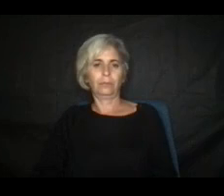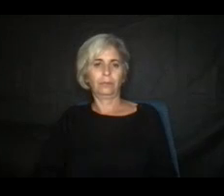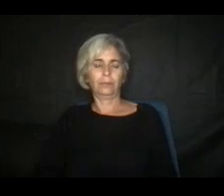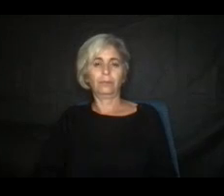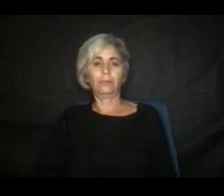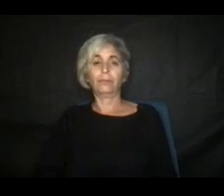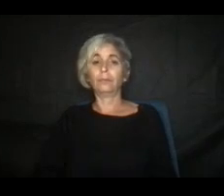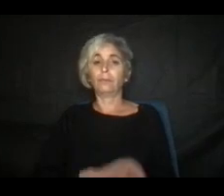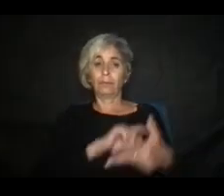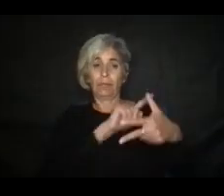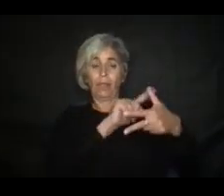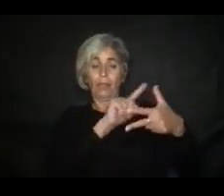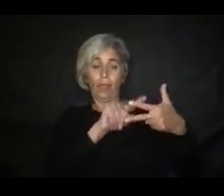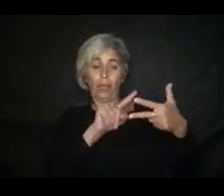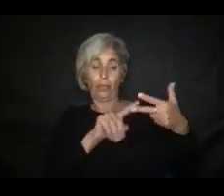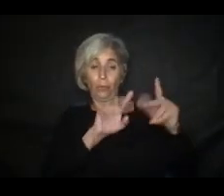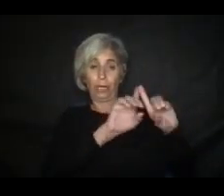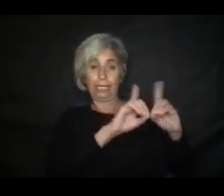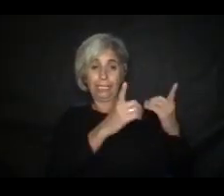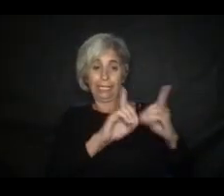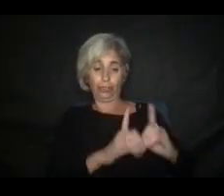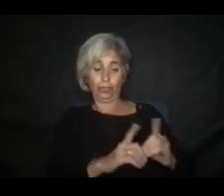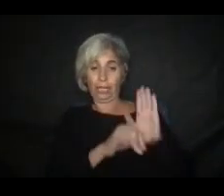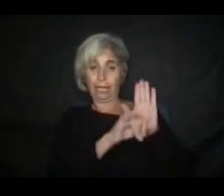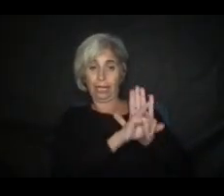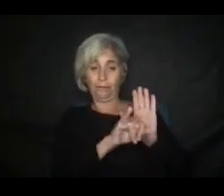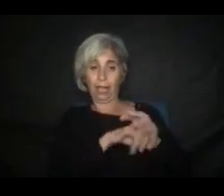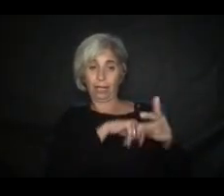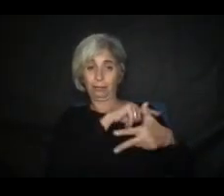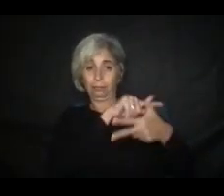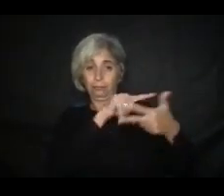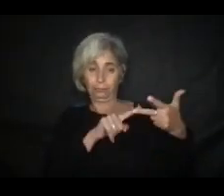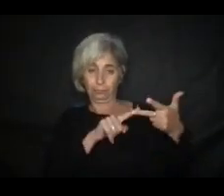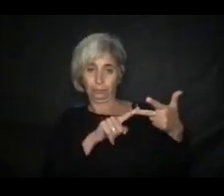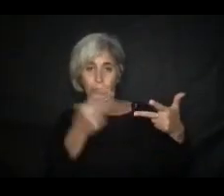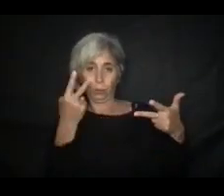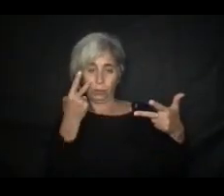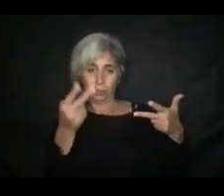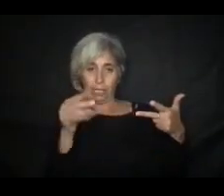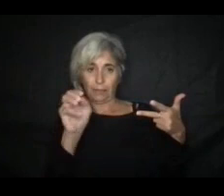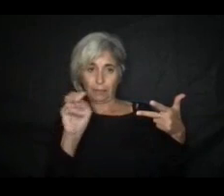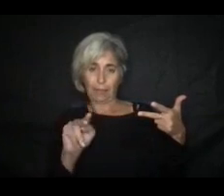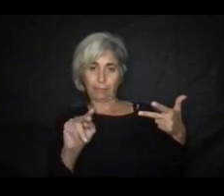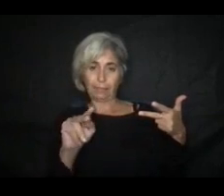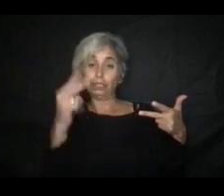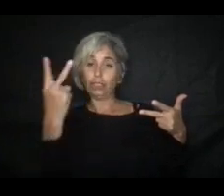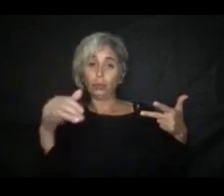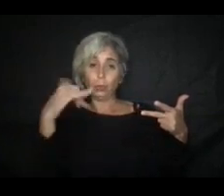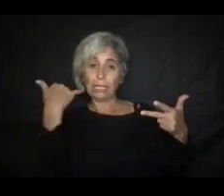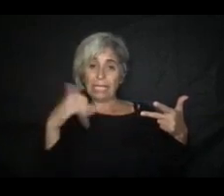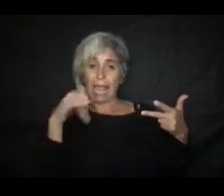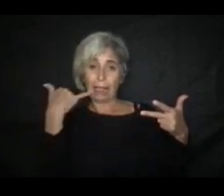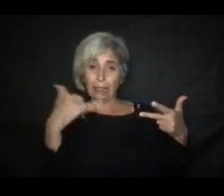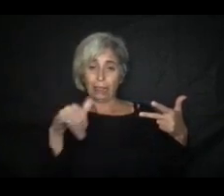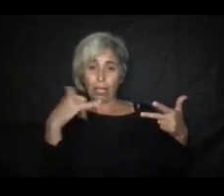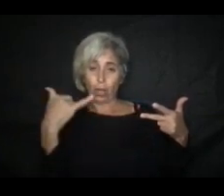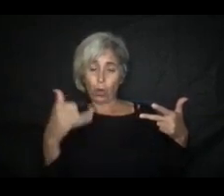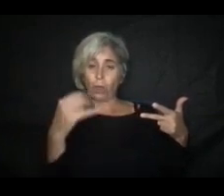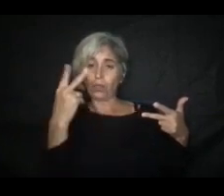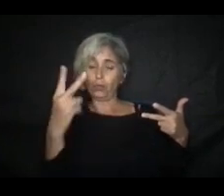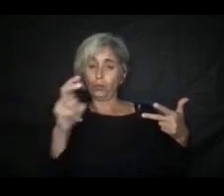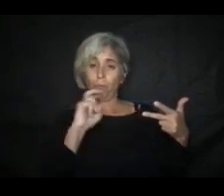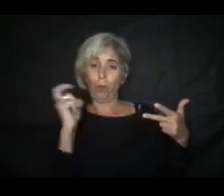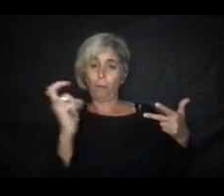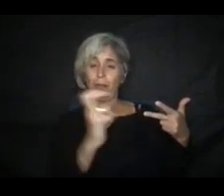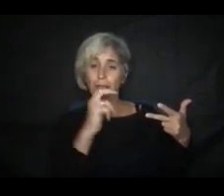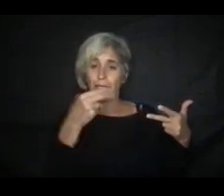So the 3 districts that were identified, and you can see them on this map, the 2 yellow areas were the 2 mobility hubs that we just